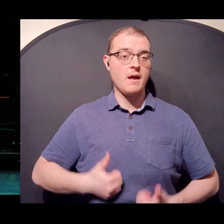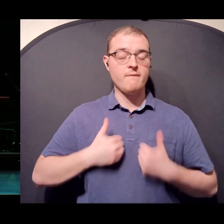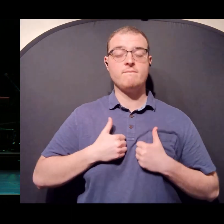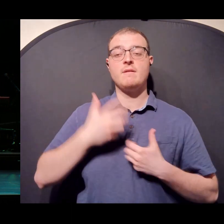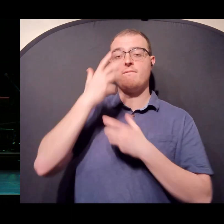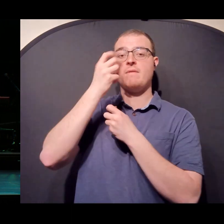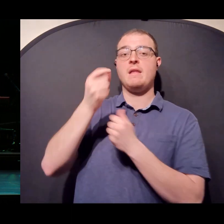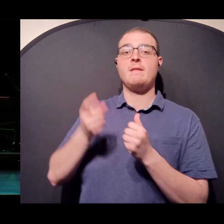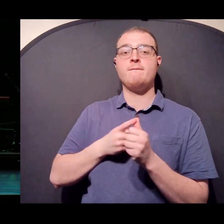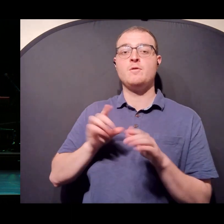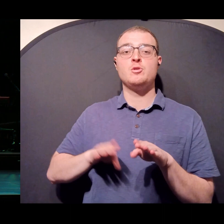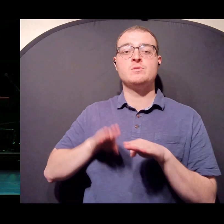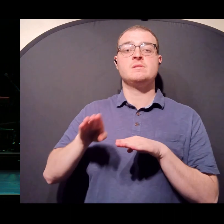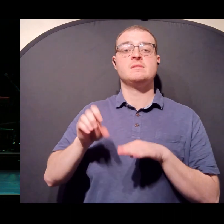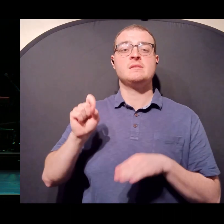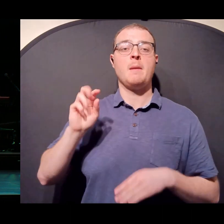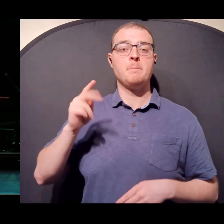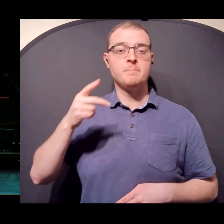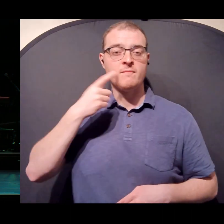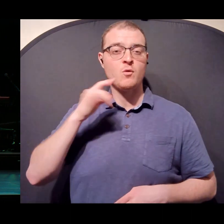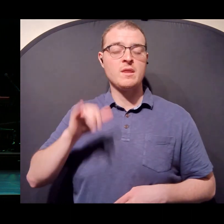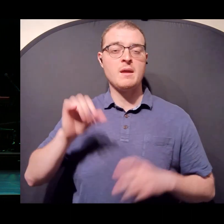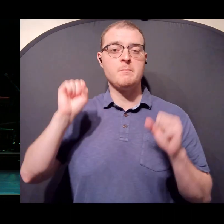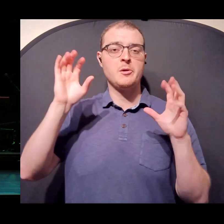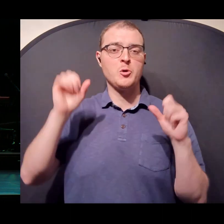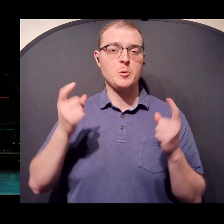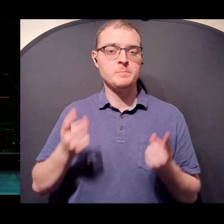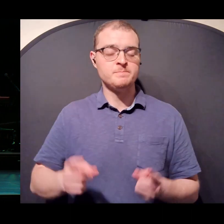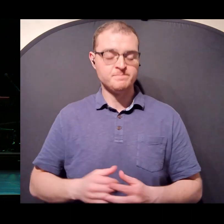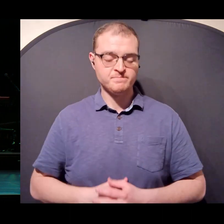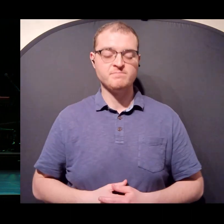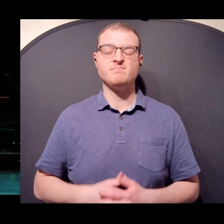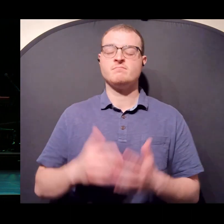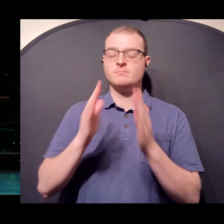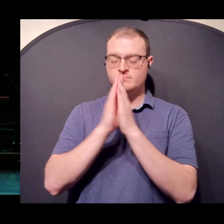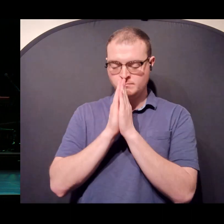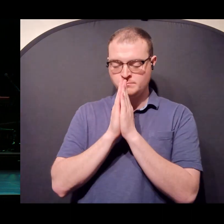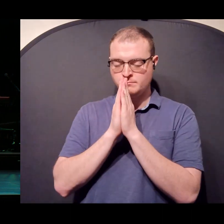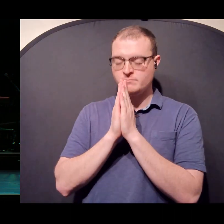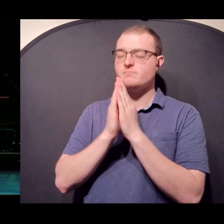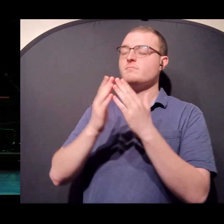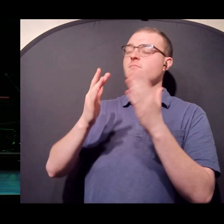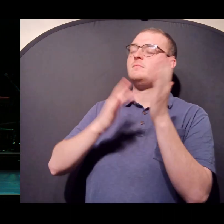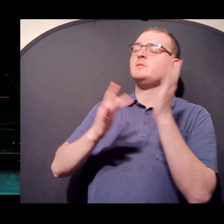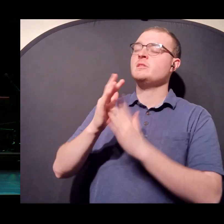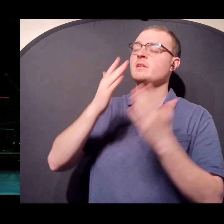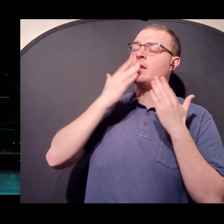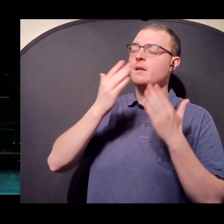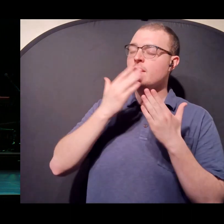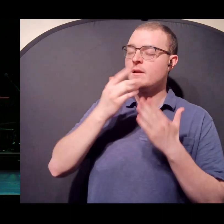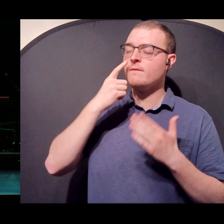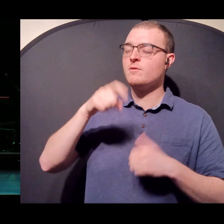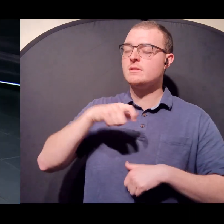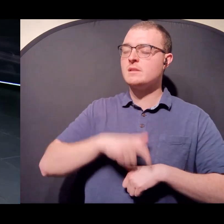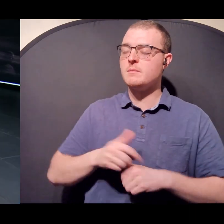miracle. Bow your heads, let's pray. Jesus, thank you today for our time together. Thank you